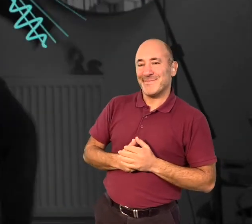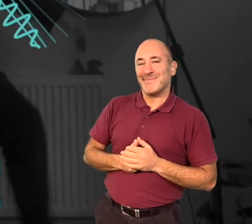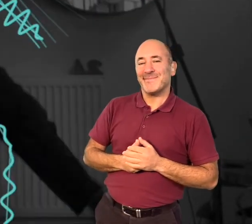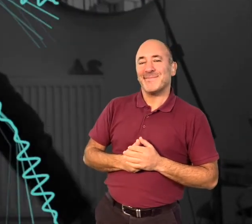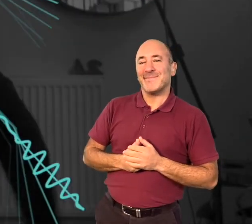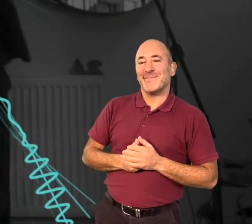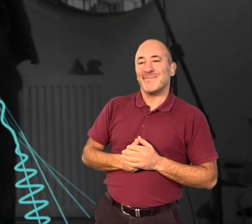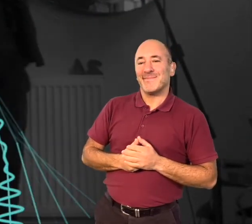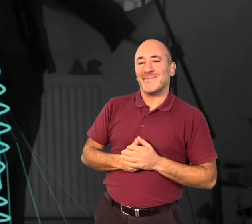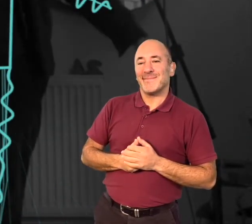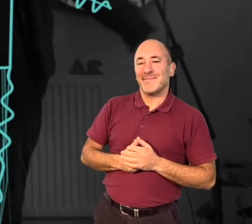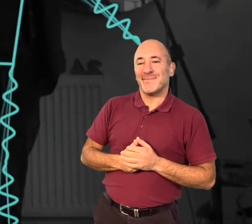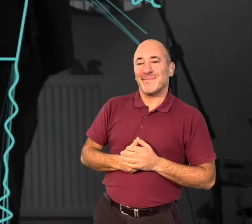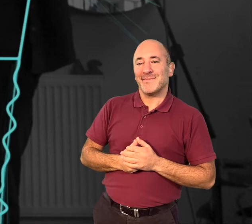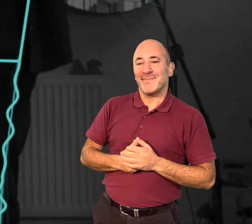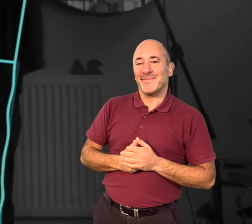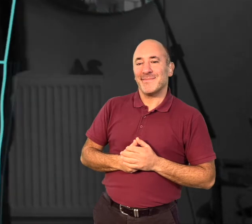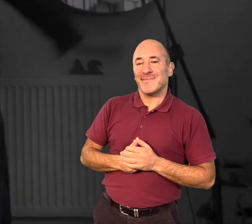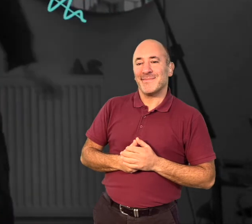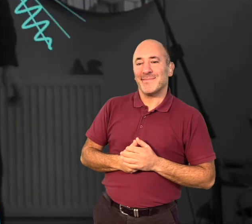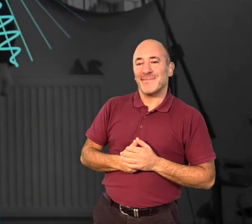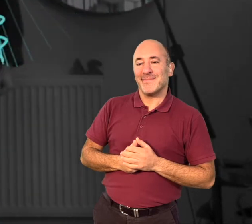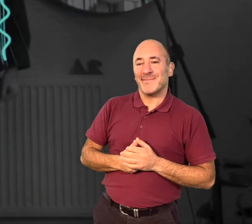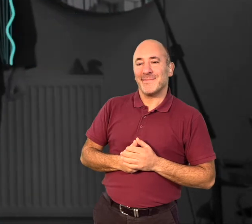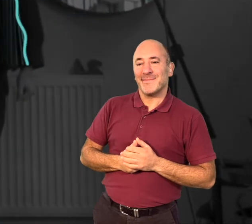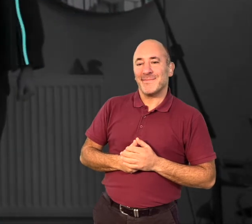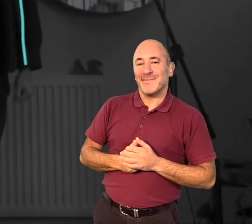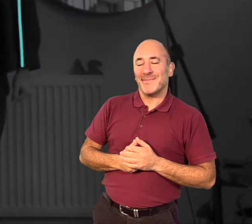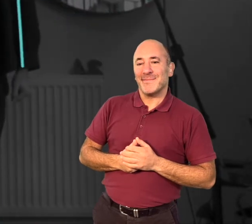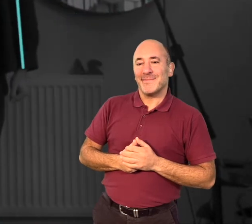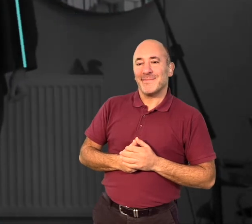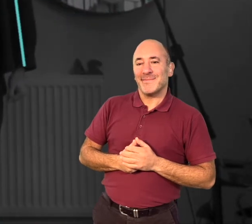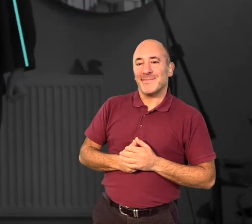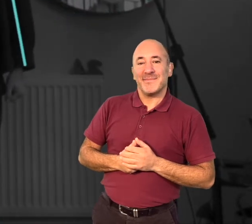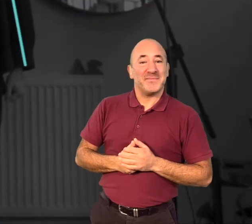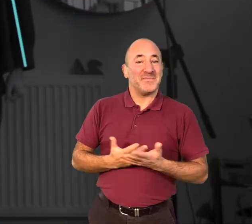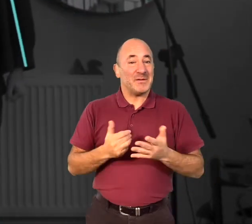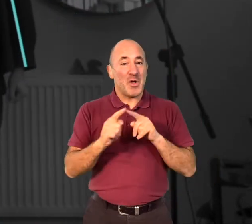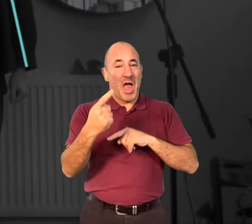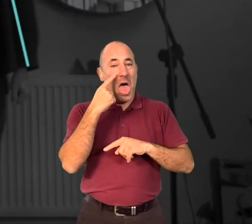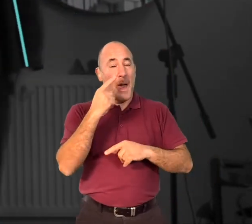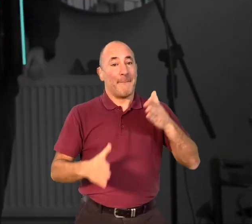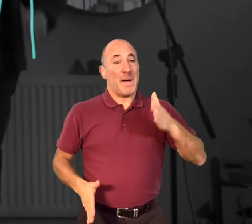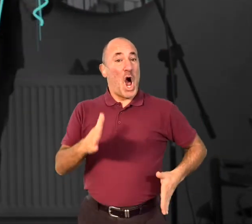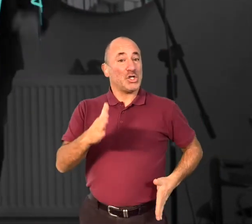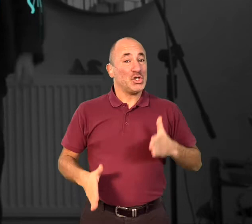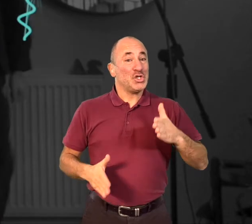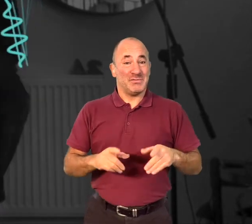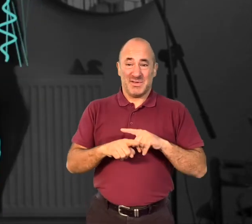flying around, kicking out your legs, or you could perhaps do some